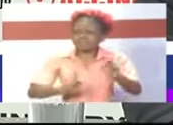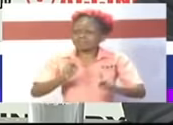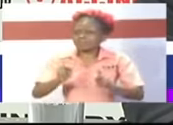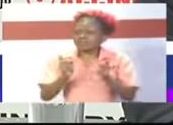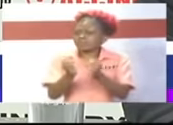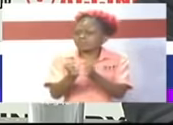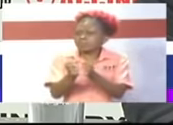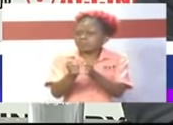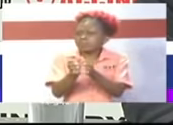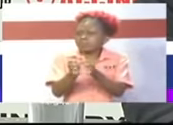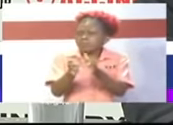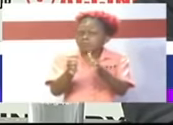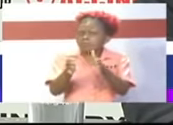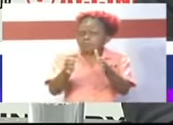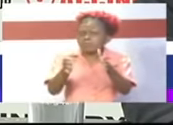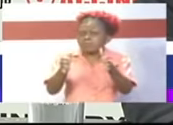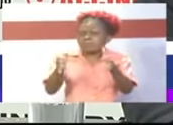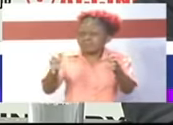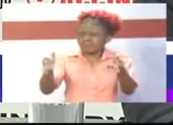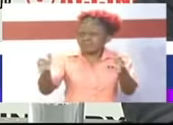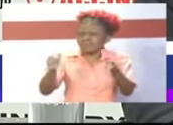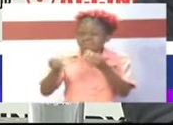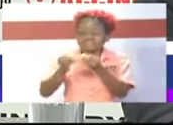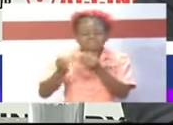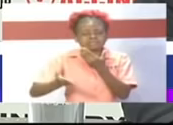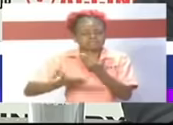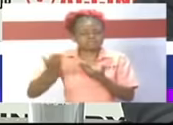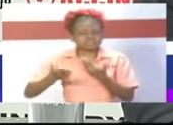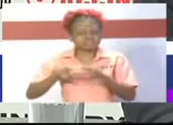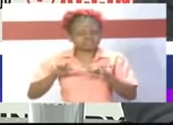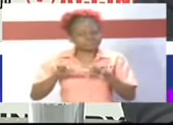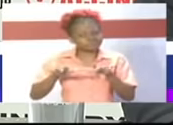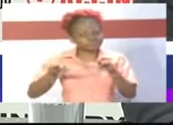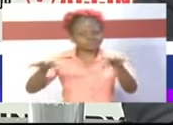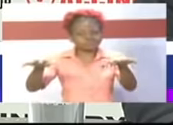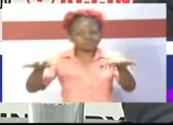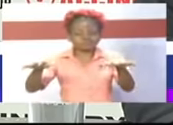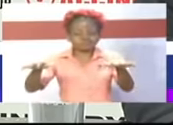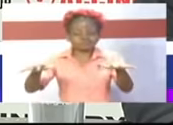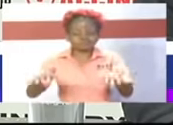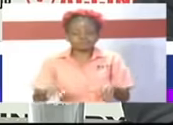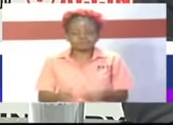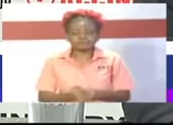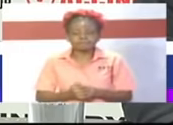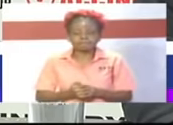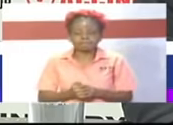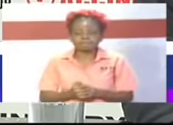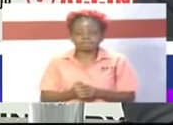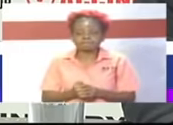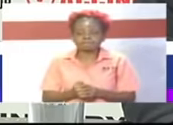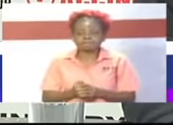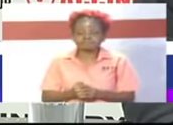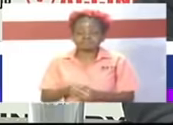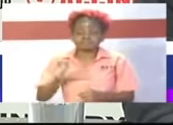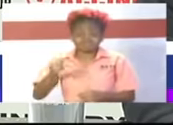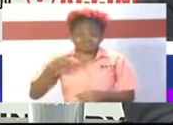variant with an increased transmissibility in circulation. And the only real remedy for that is to help to